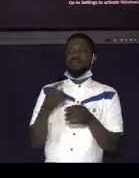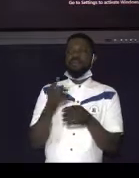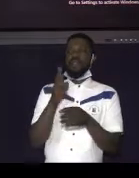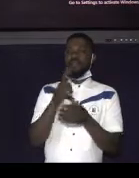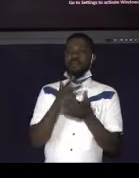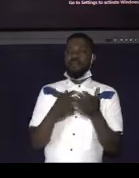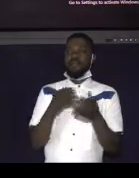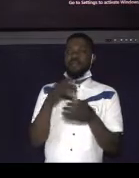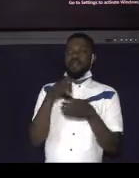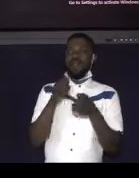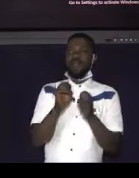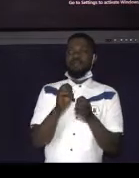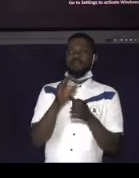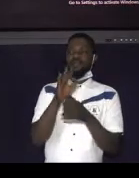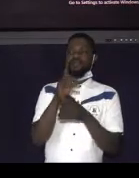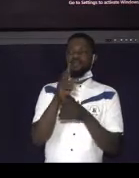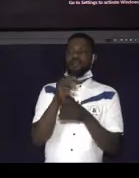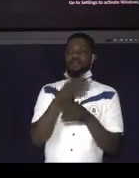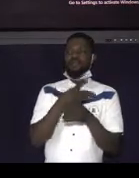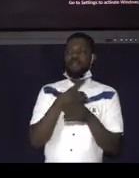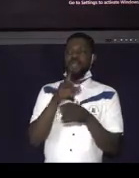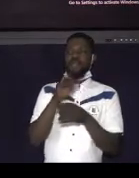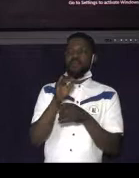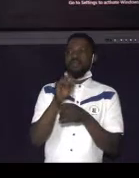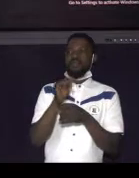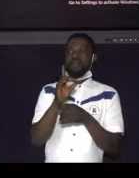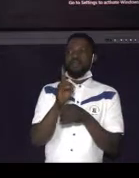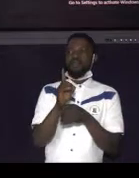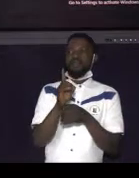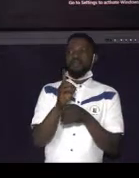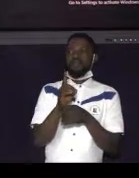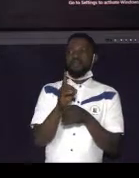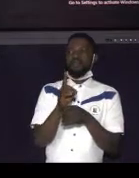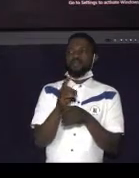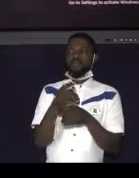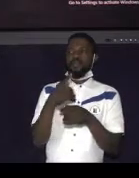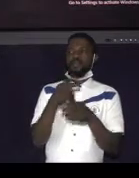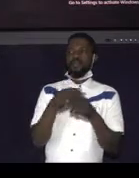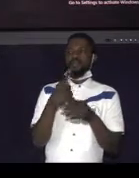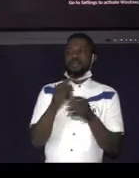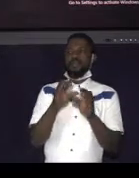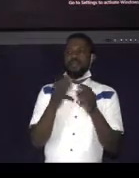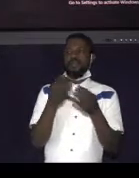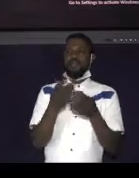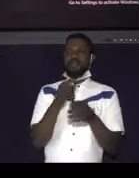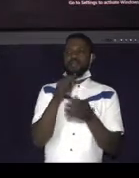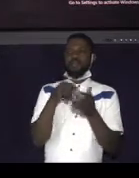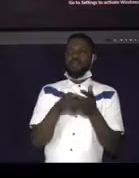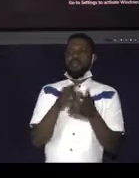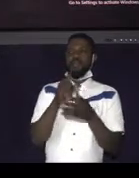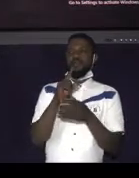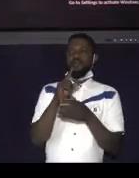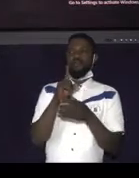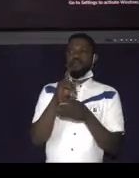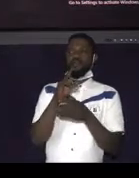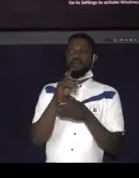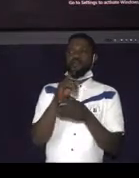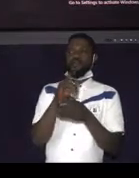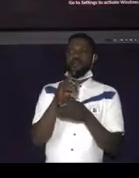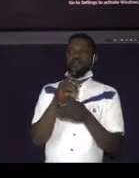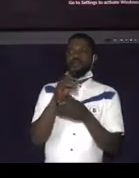lever: effort, fulcrum, load. Name the class of lever. In each case, this one, load,